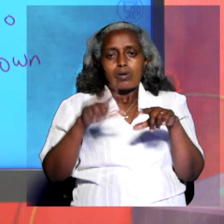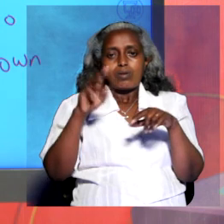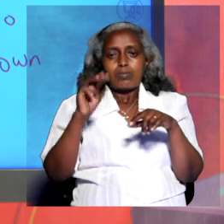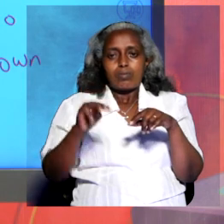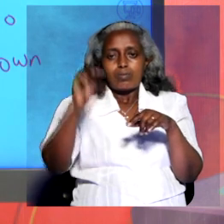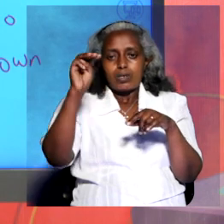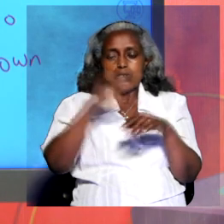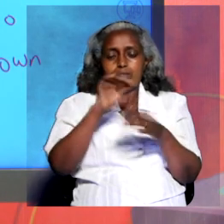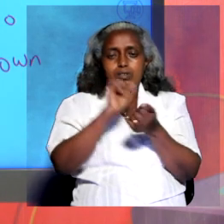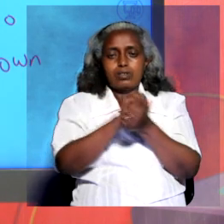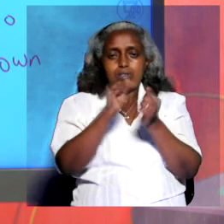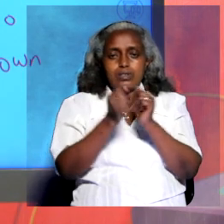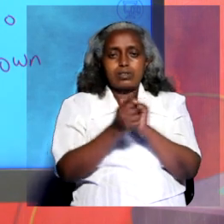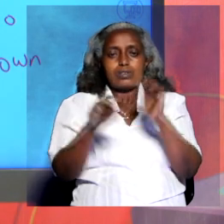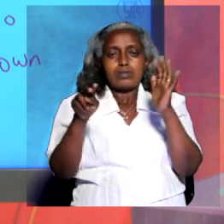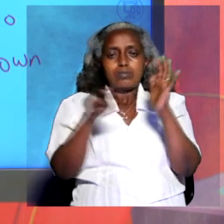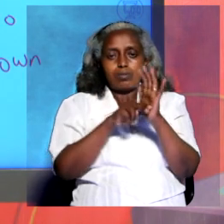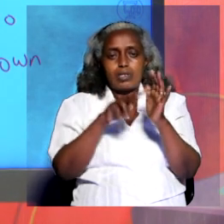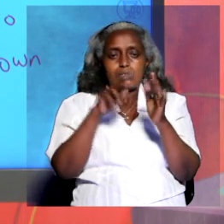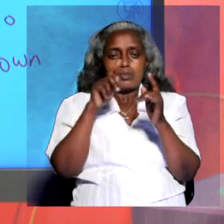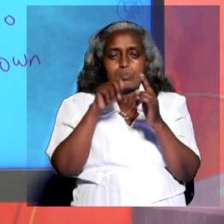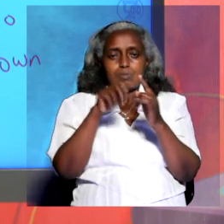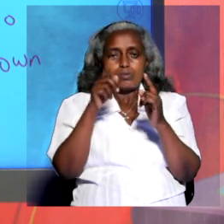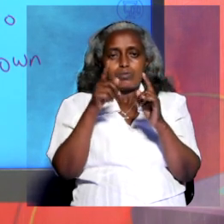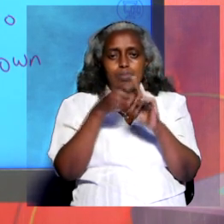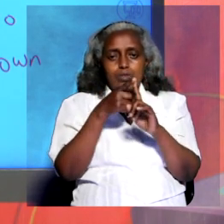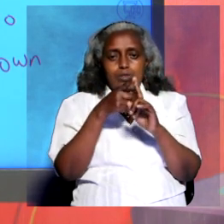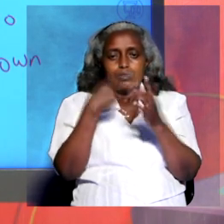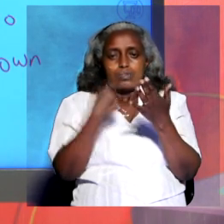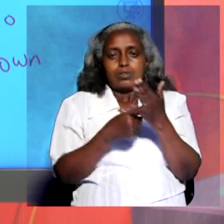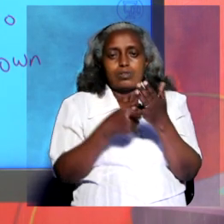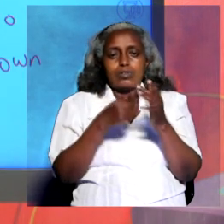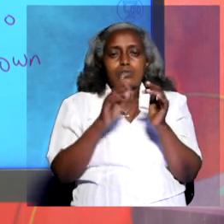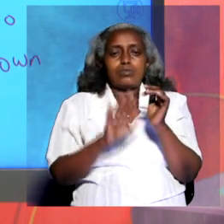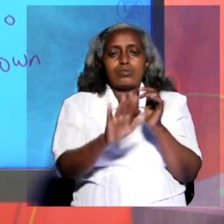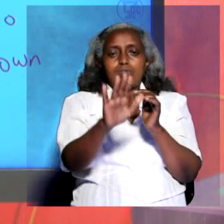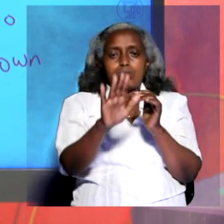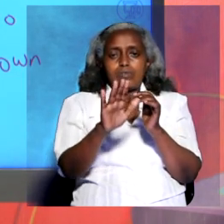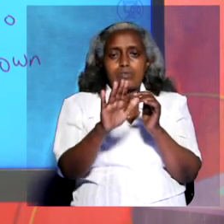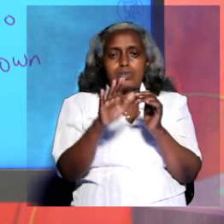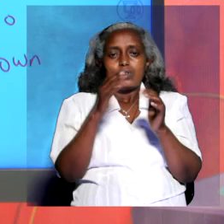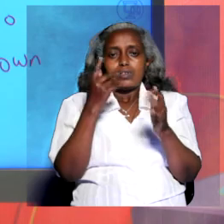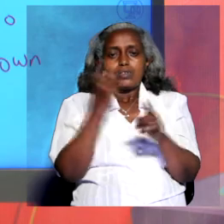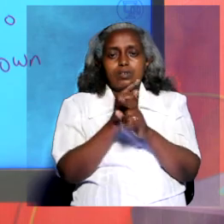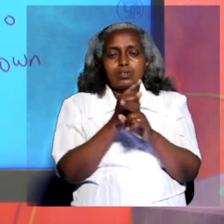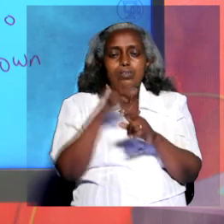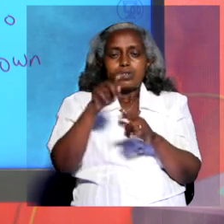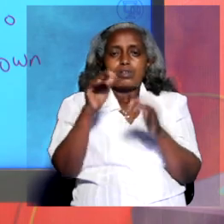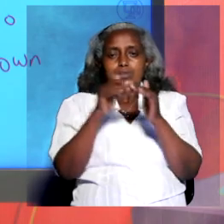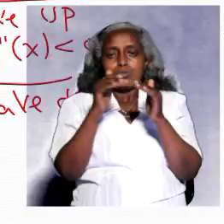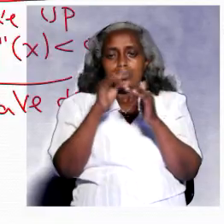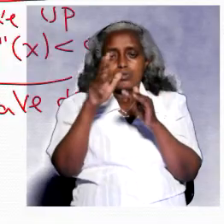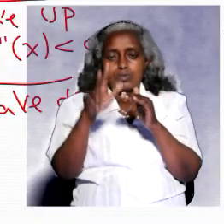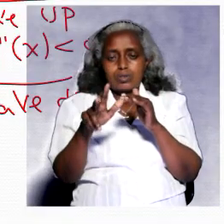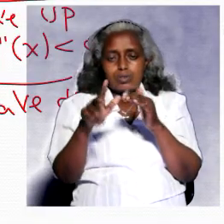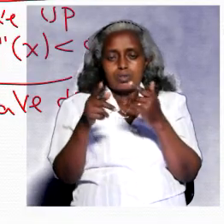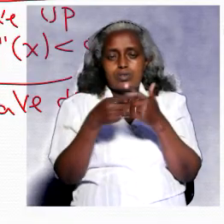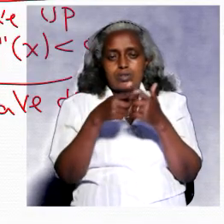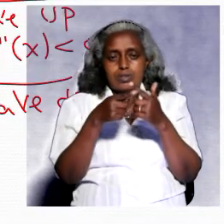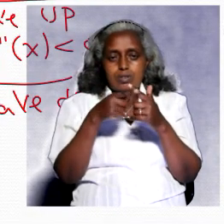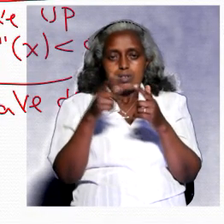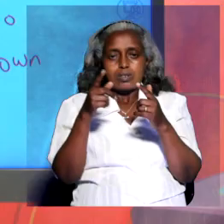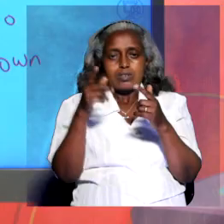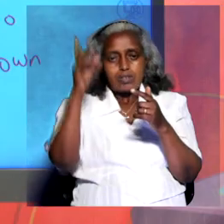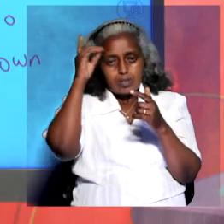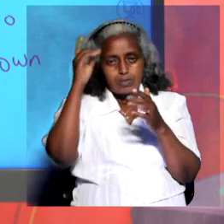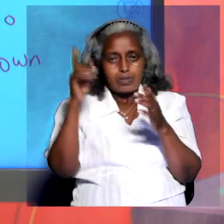to plus, it will be local minimum. So check by yourself. Now let's check x equal to 3 using second derivative